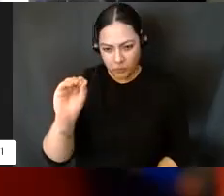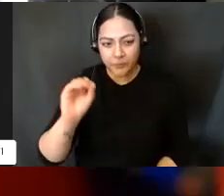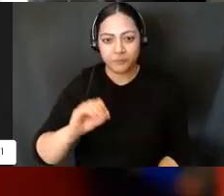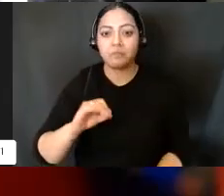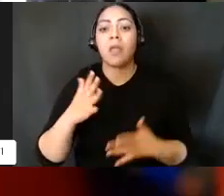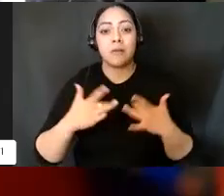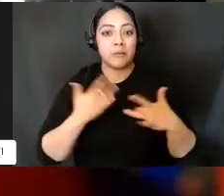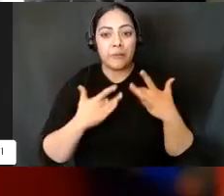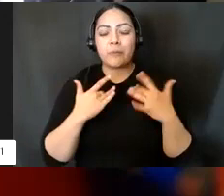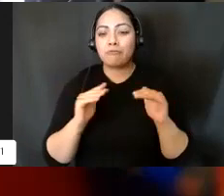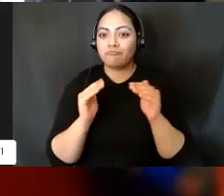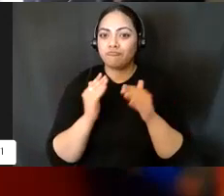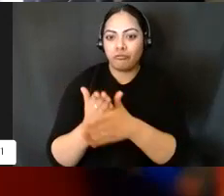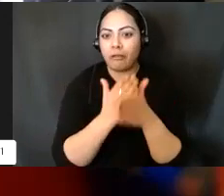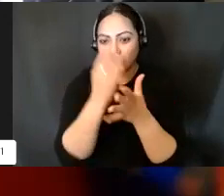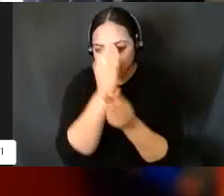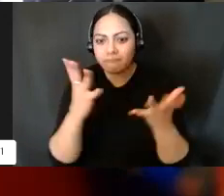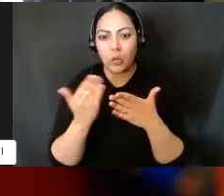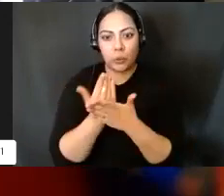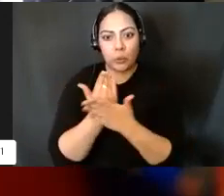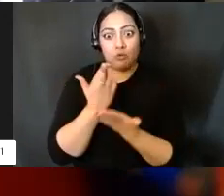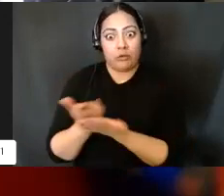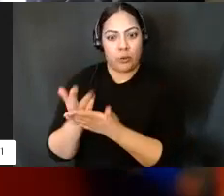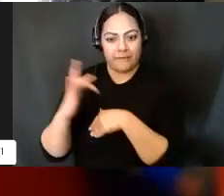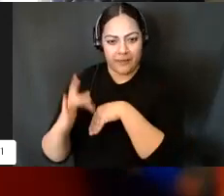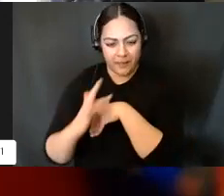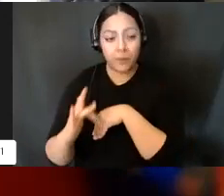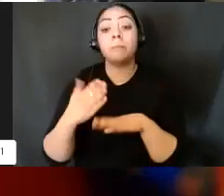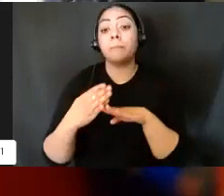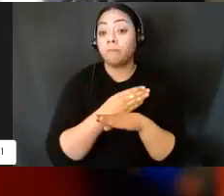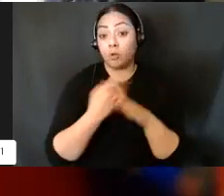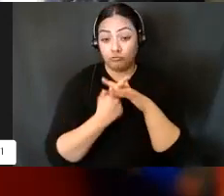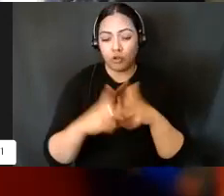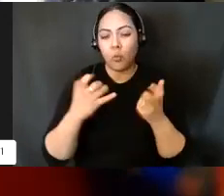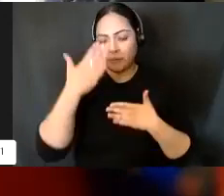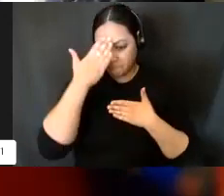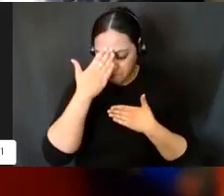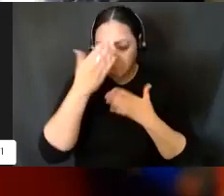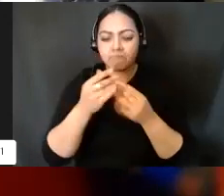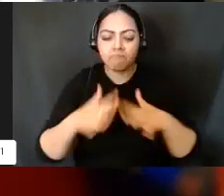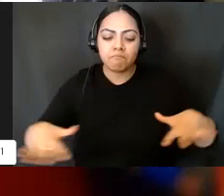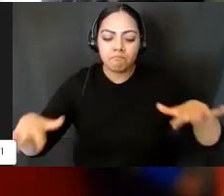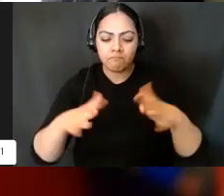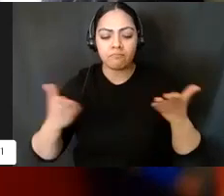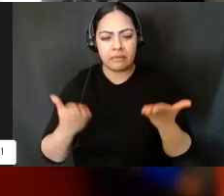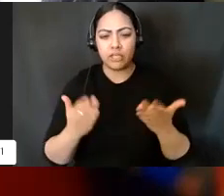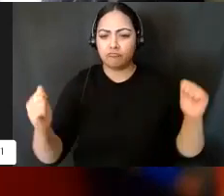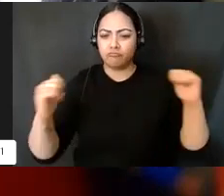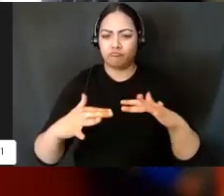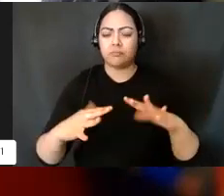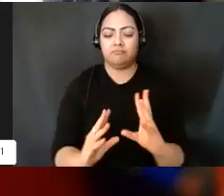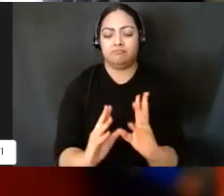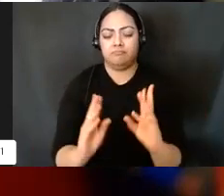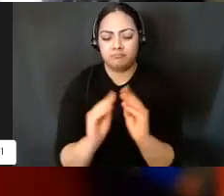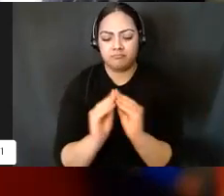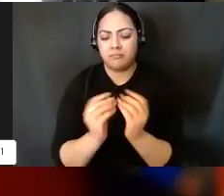Before we start this event, I wanted to acknowledge that we gather on the traditional territory of a number of